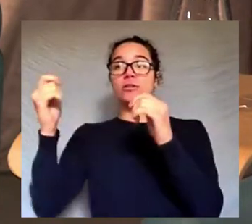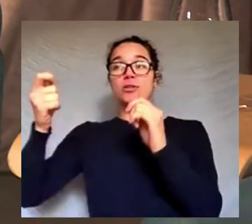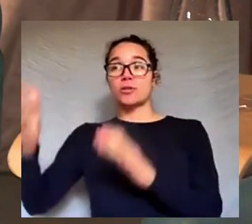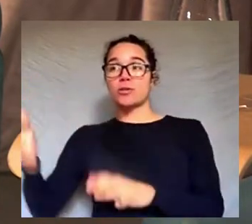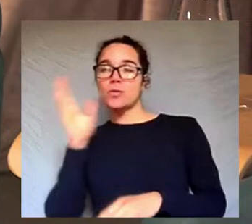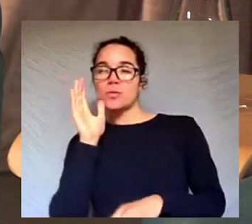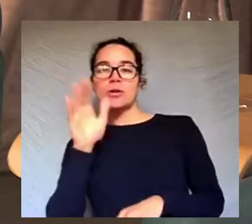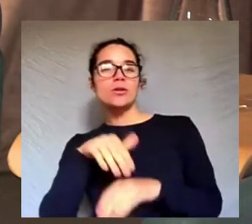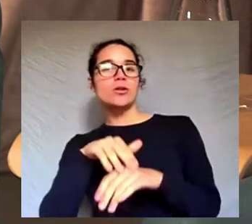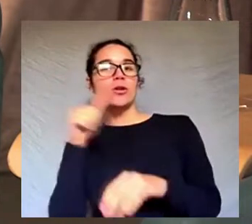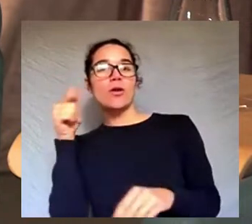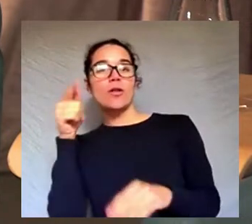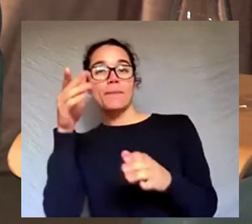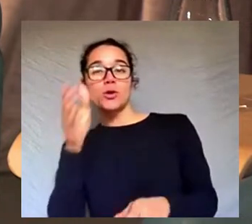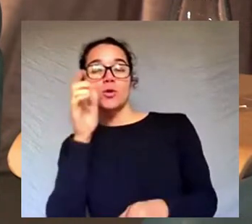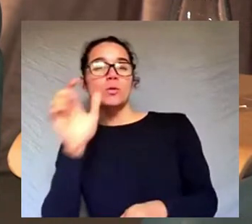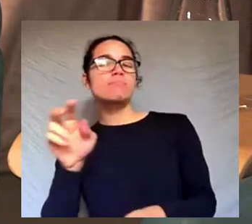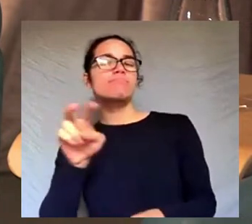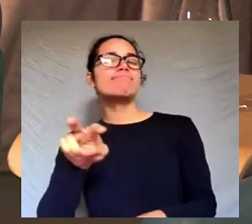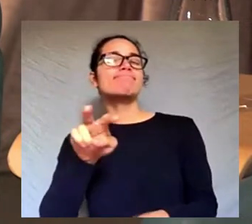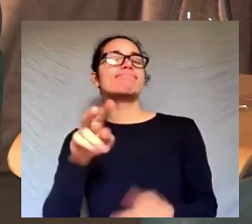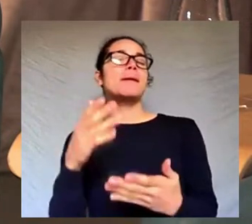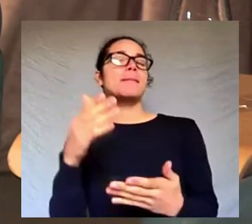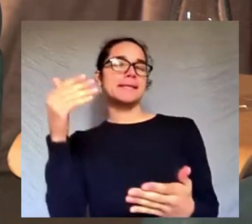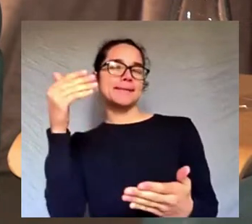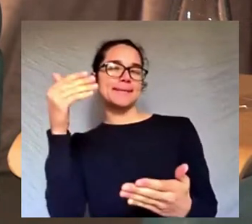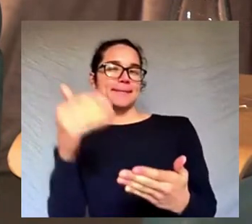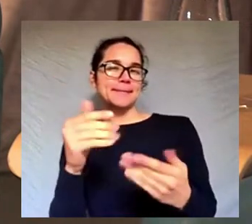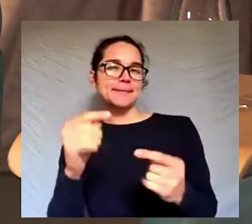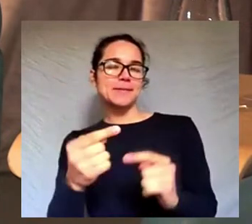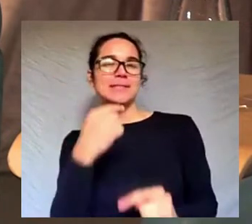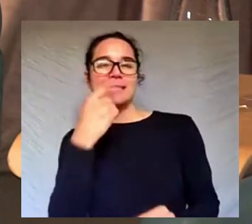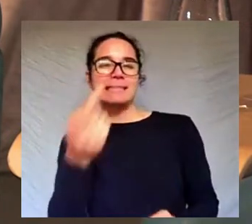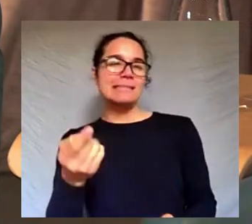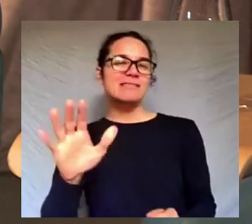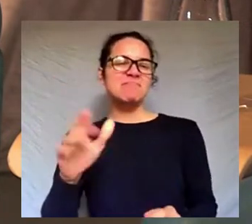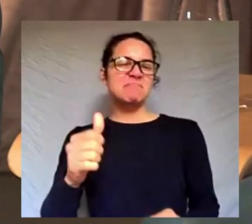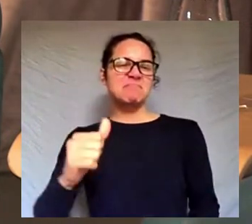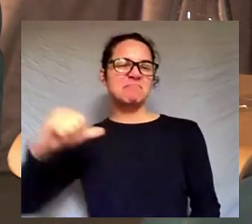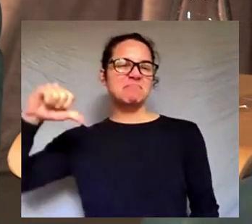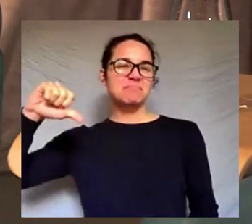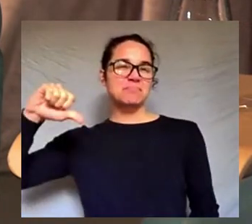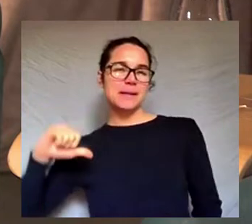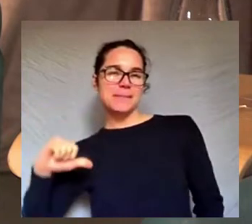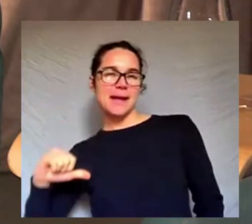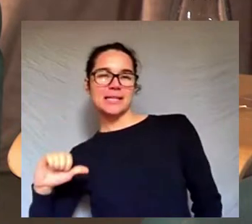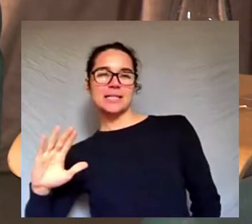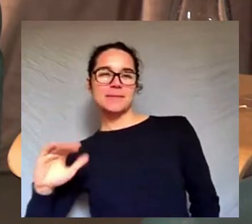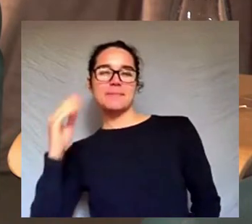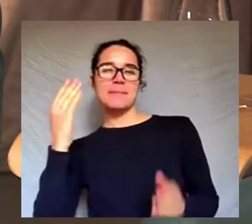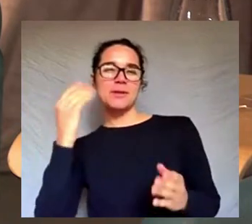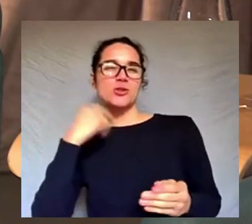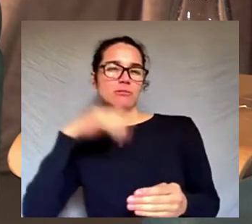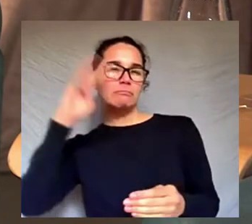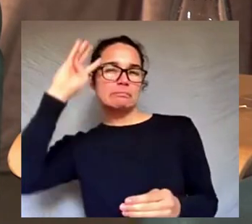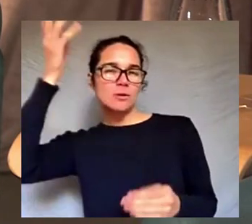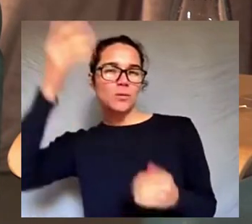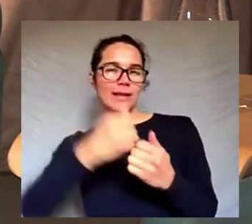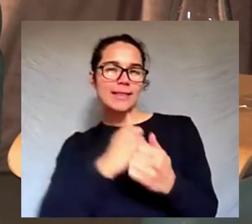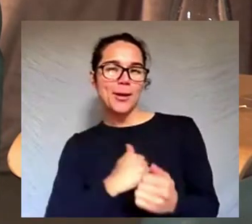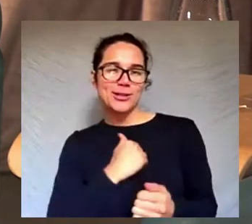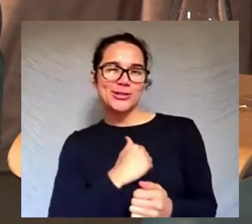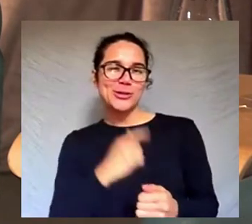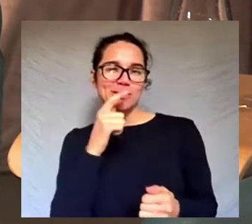to maybe have gotten a little close and tell them, maybe you should think of an apology or patching it up a little